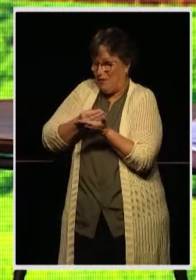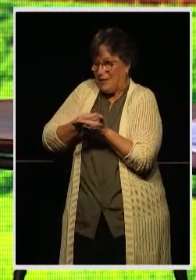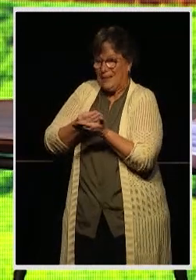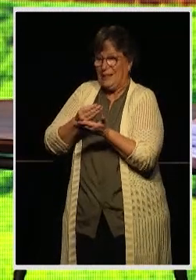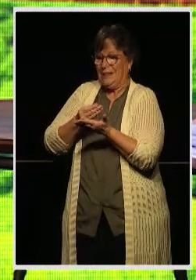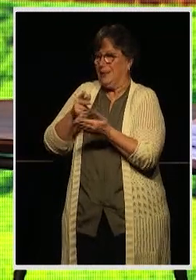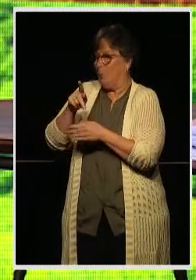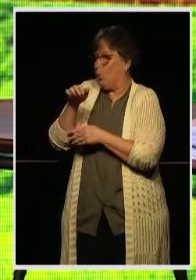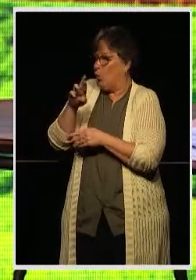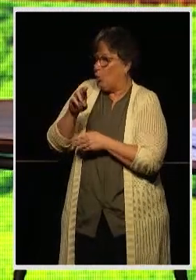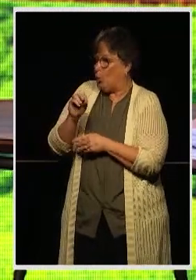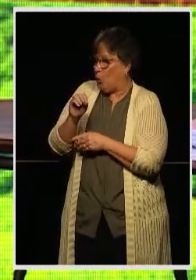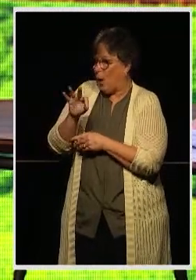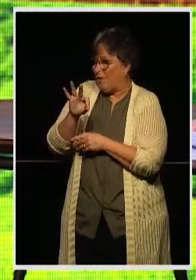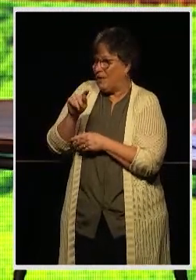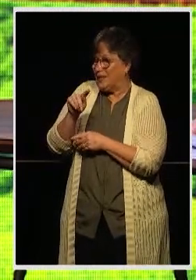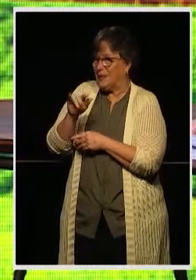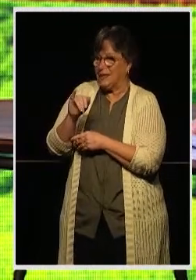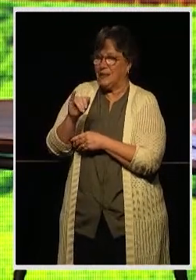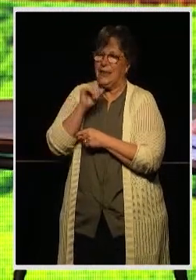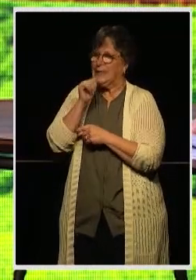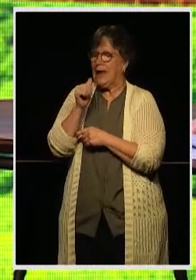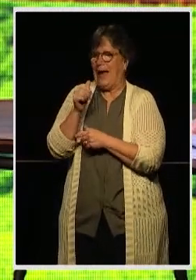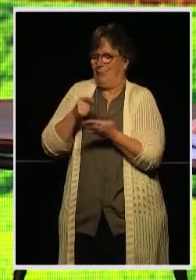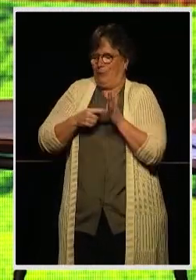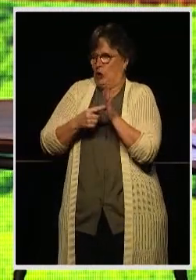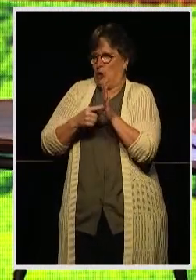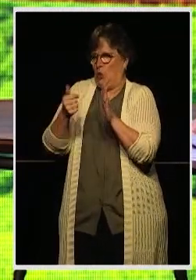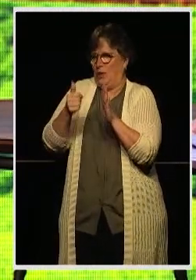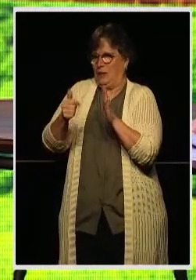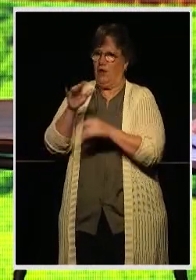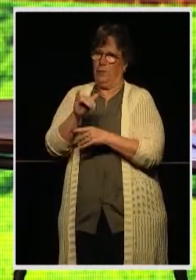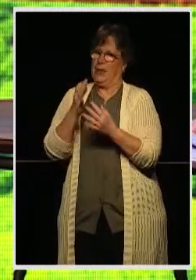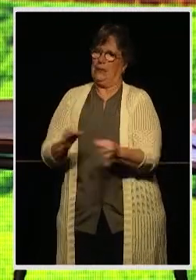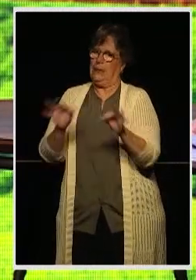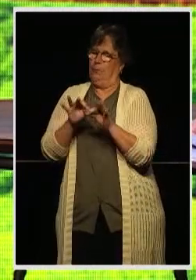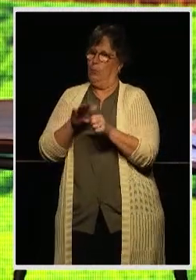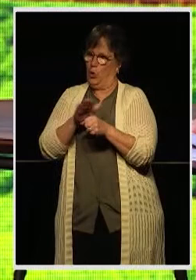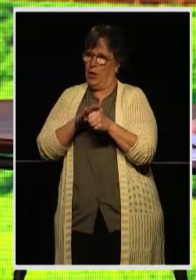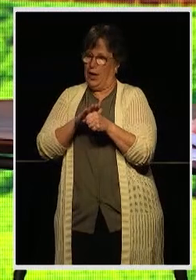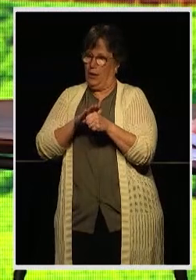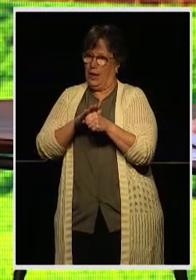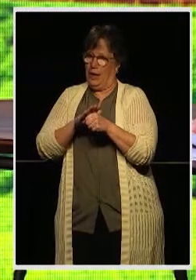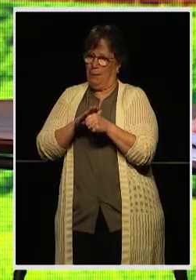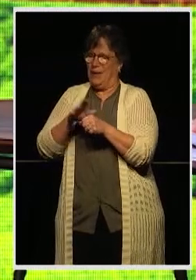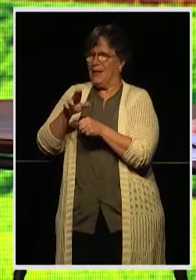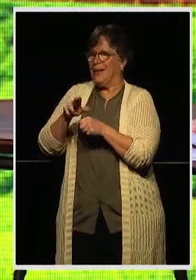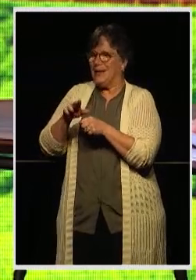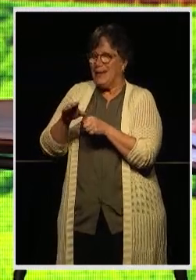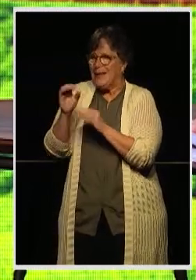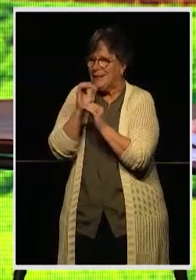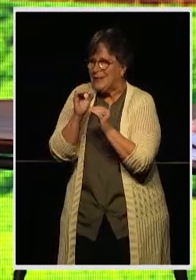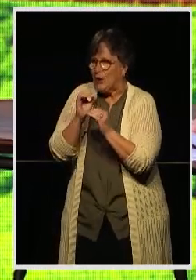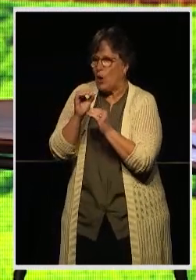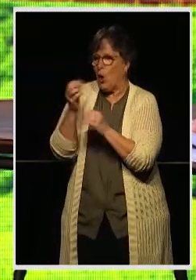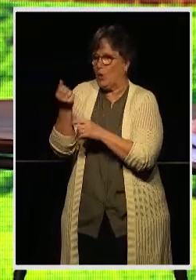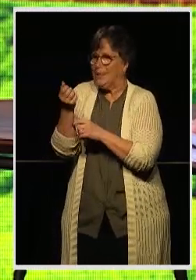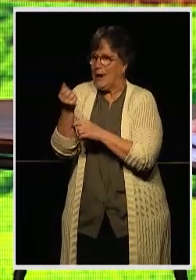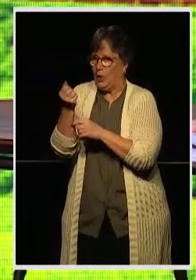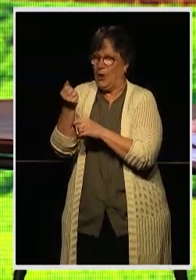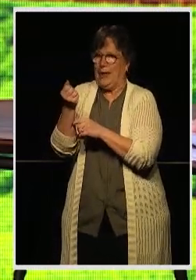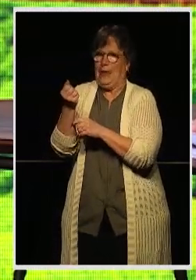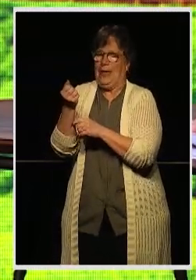themselves, but that's a key principal area. Also, net zero dairies, and as Britt mentions,